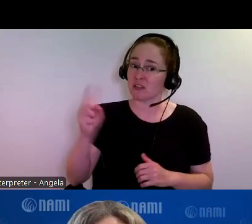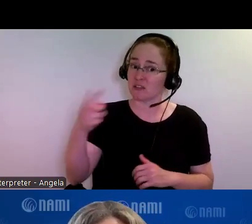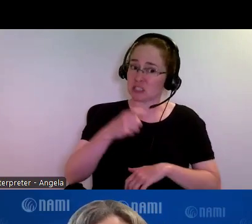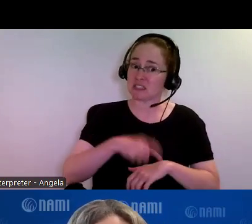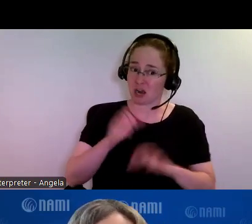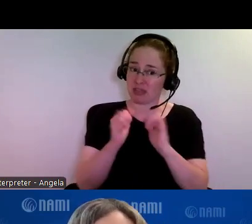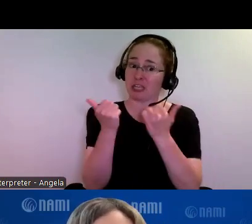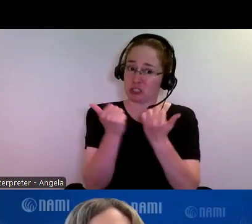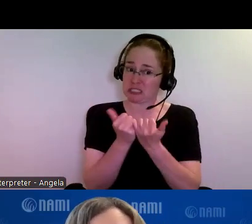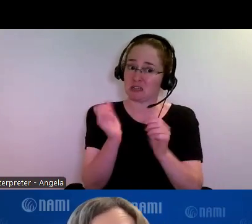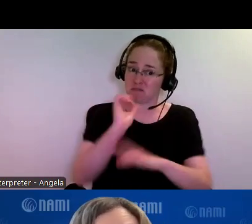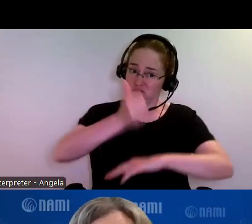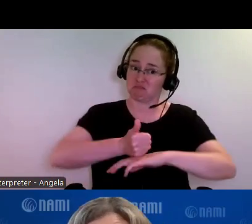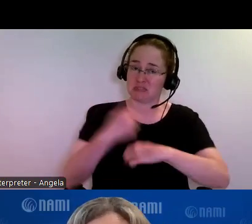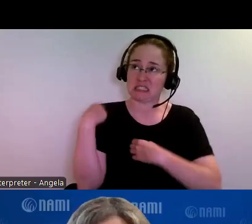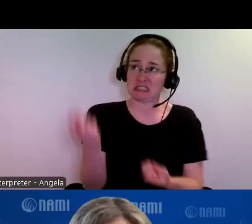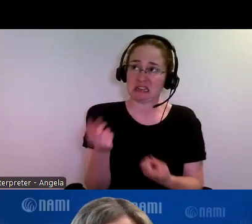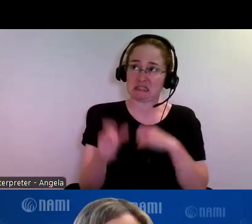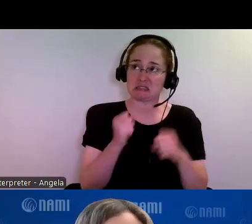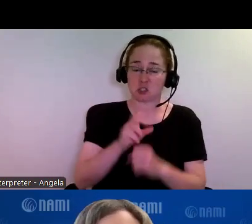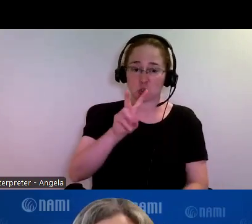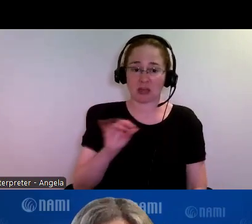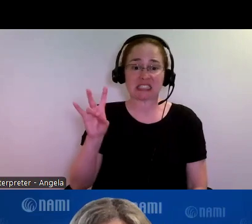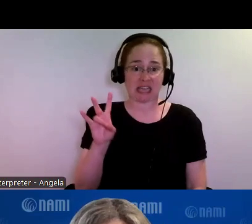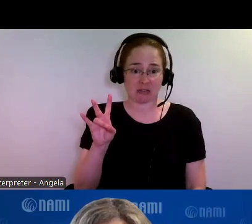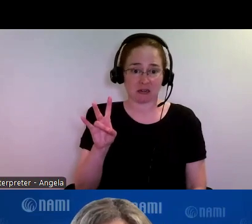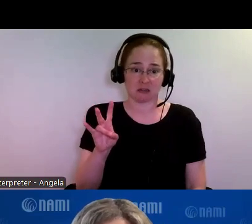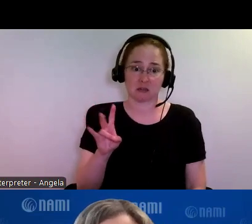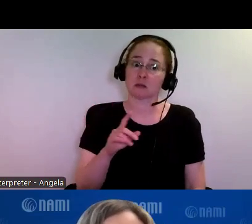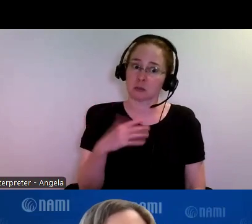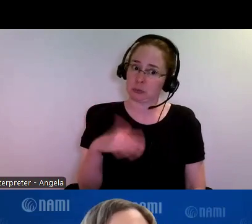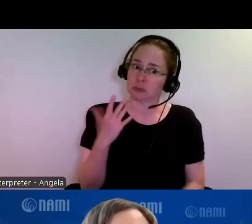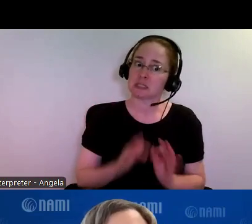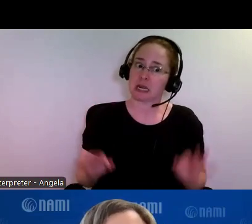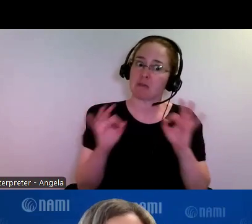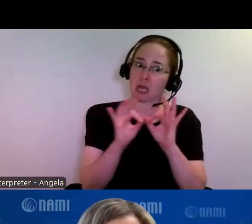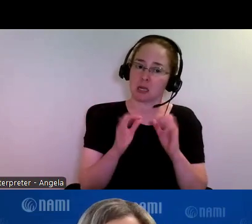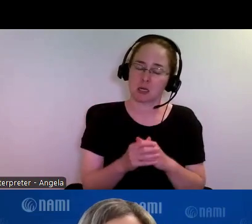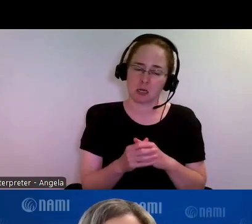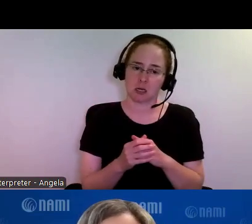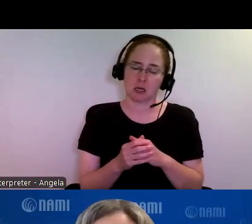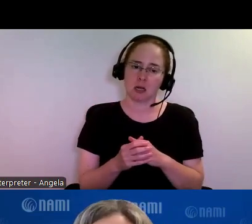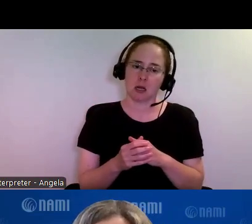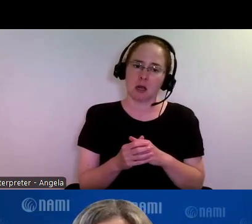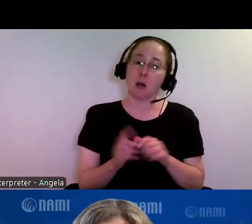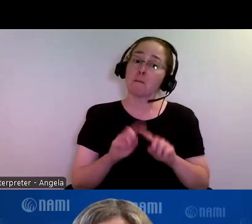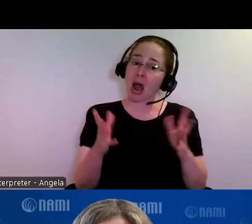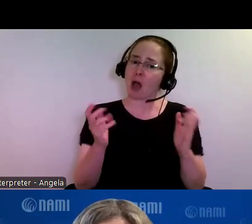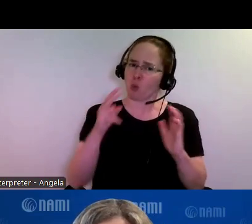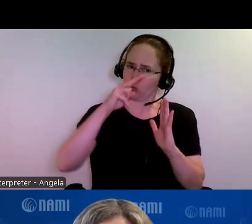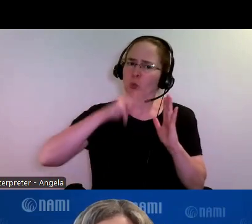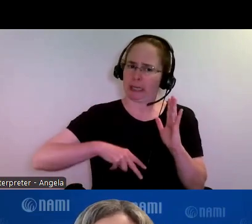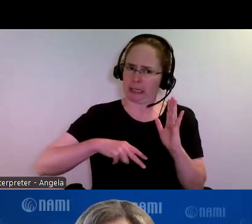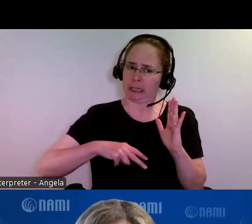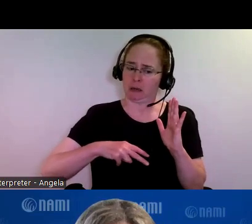the agency has done so since about 2007, so it's pretty significant. I want to read, though, what I view as